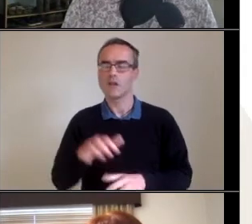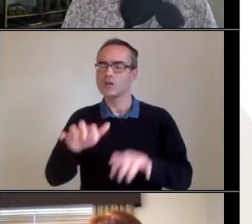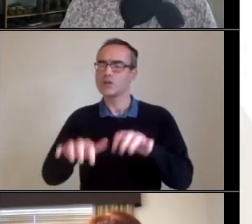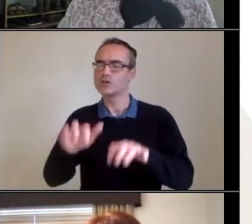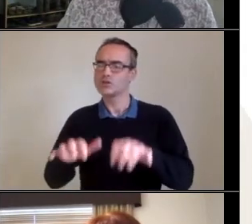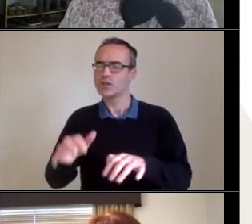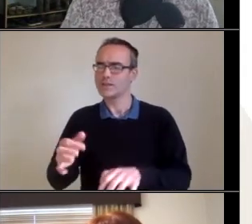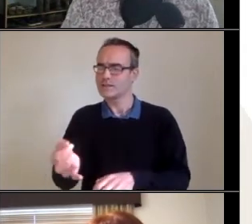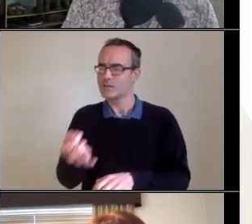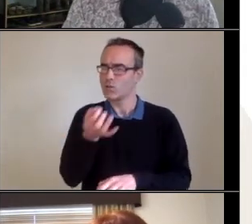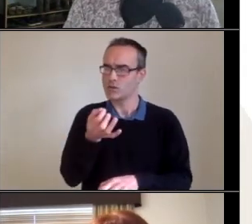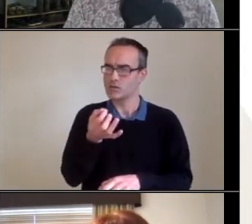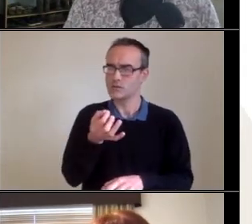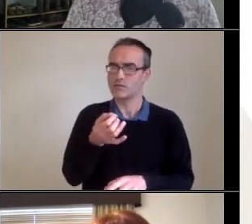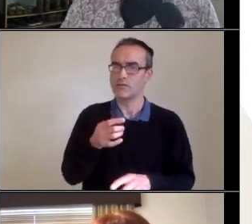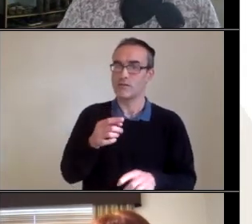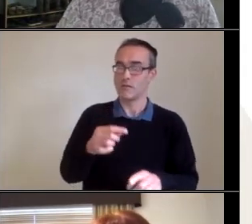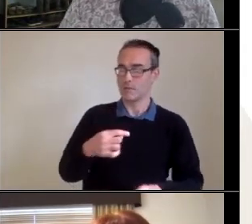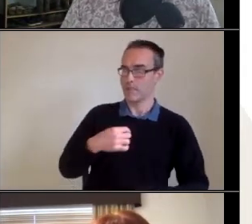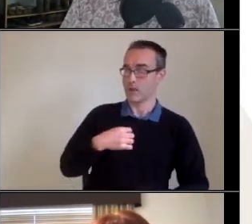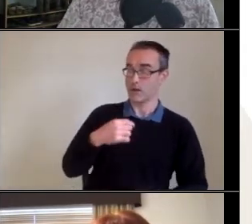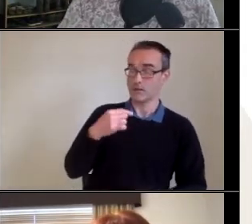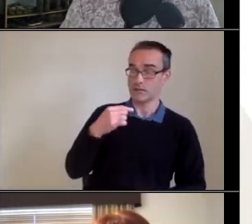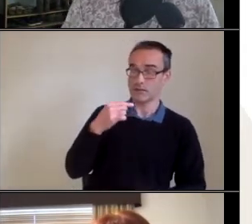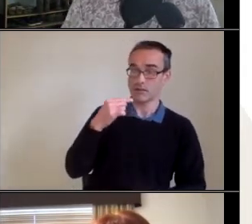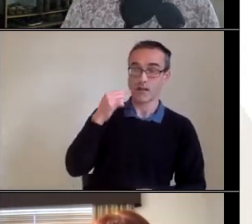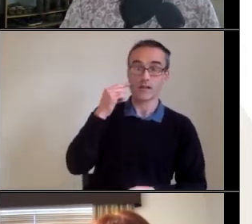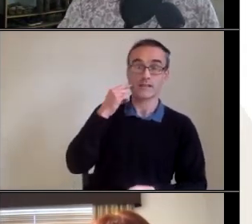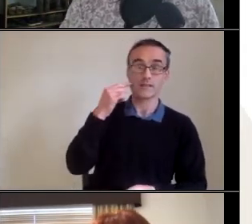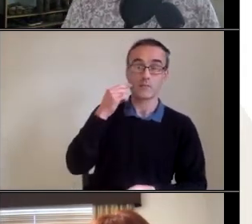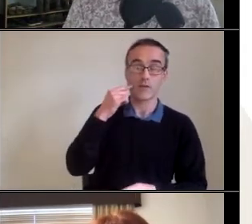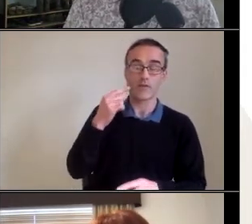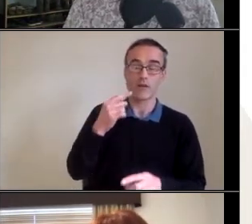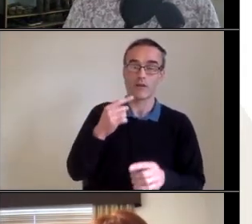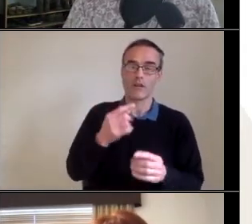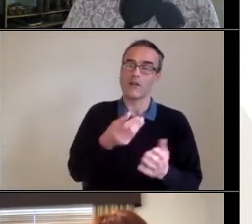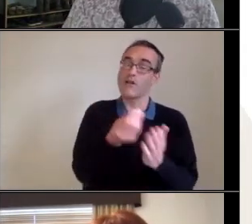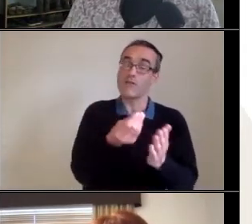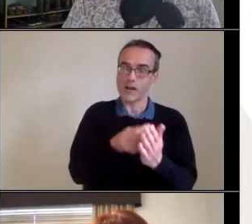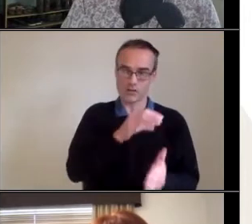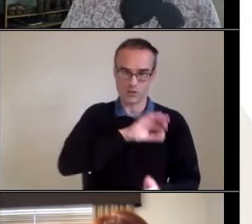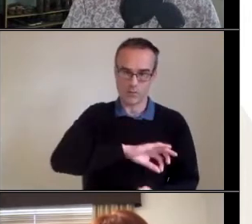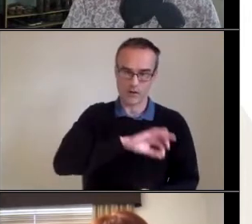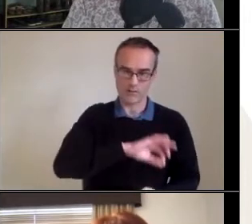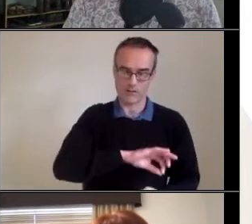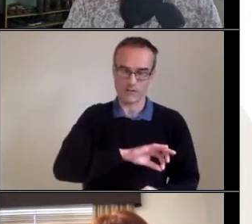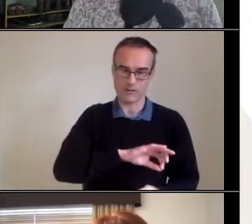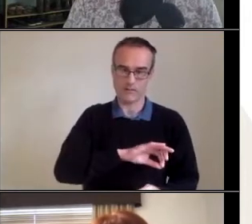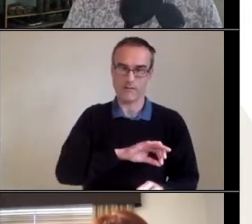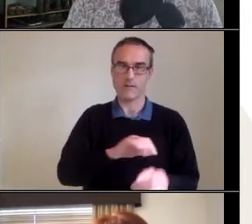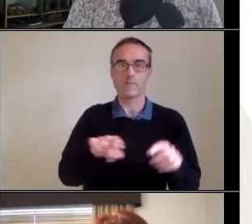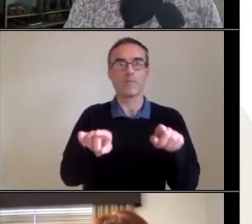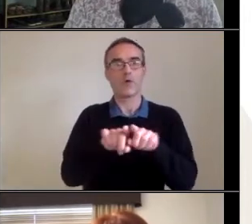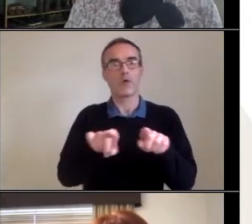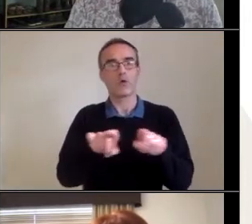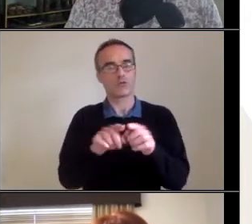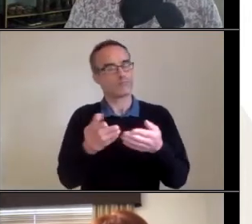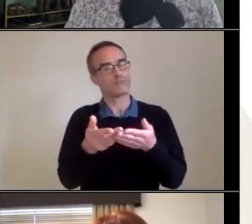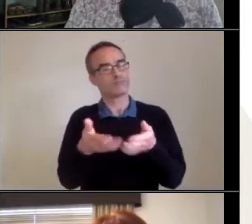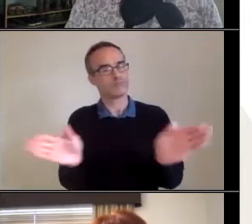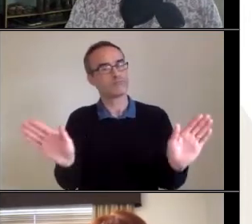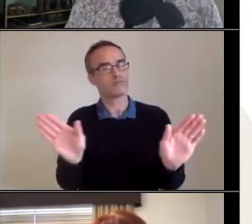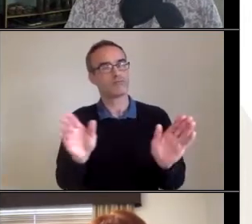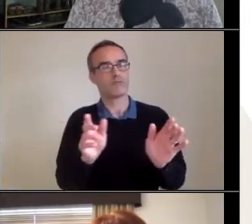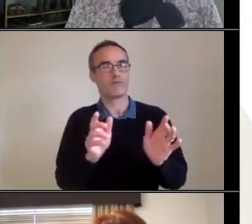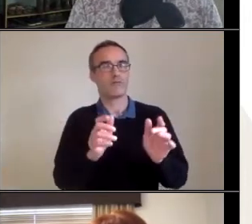financial benefit, but Gloria may well have also meant awards, recognition, other non-financial ways of encouraging and rewarding people